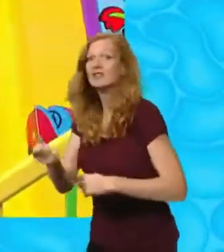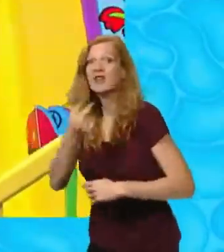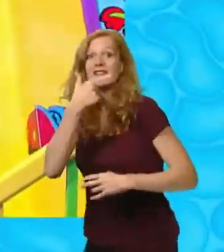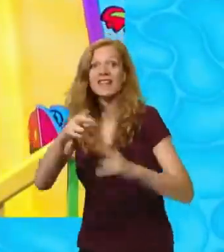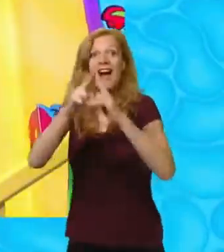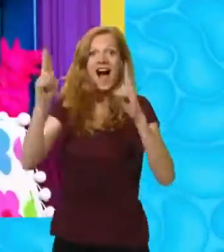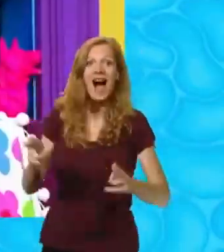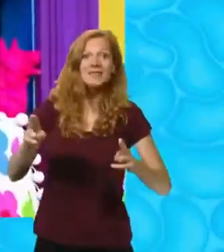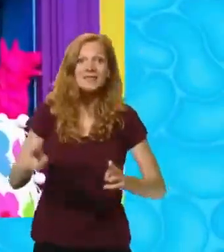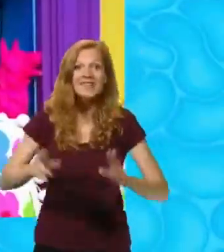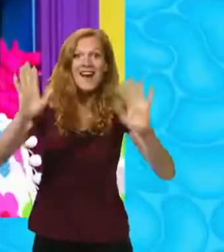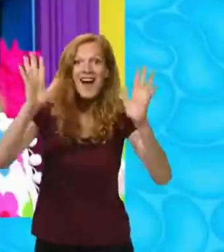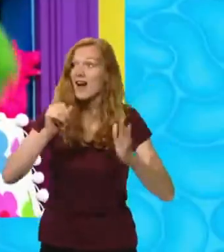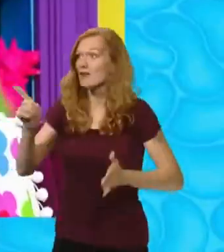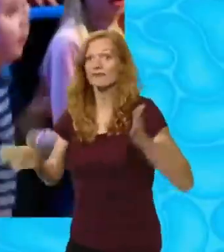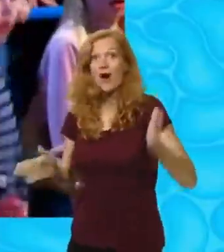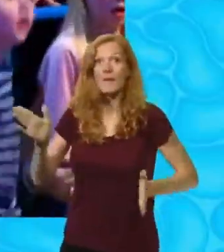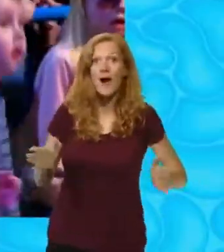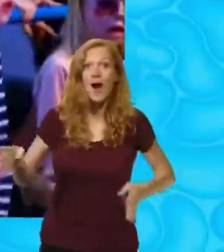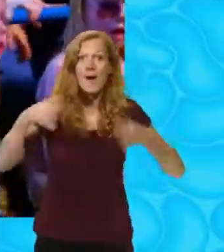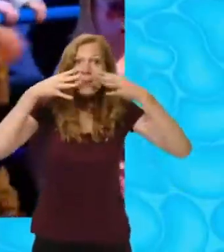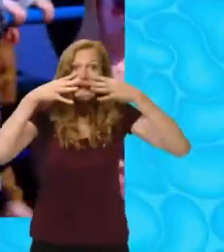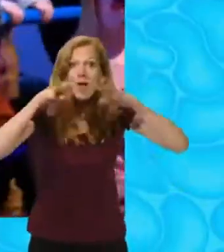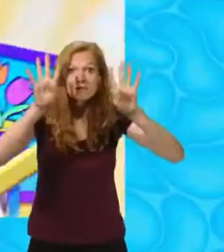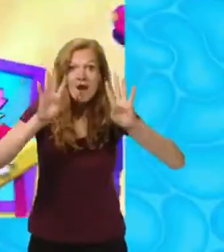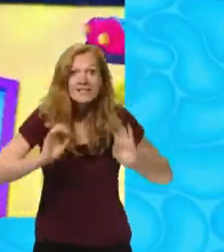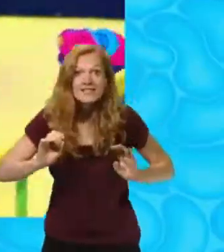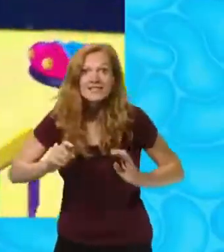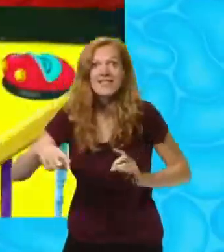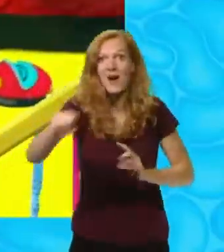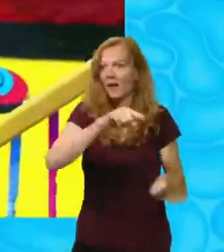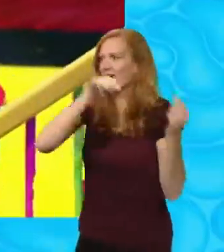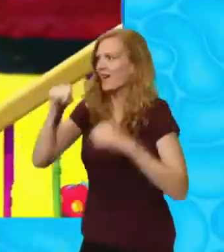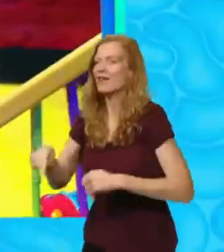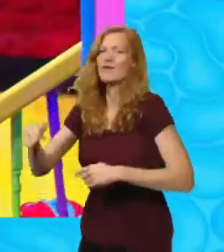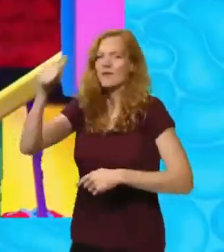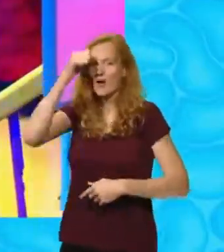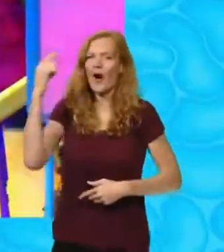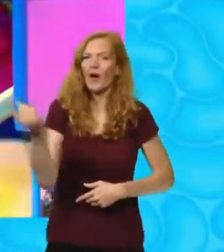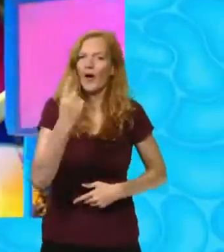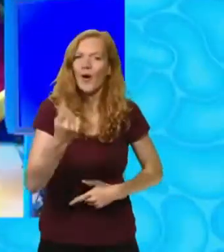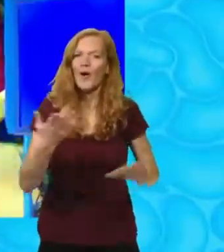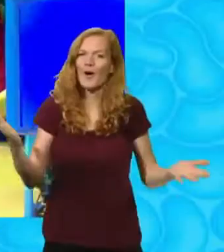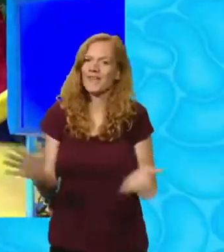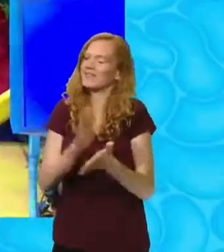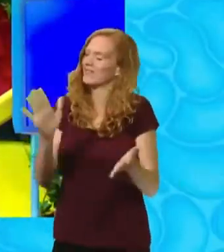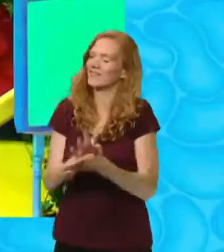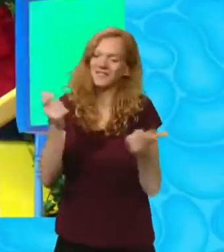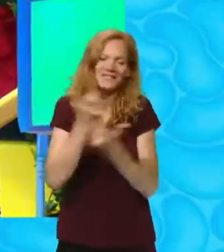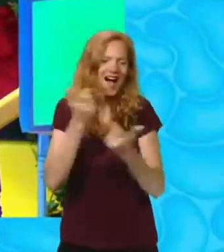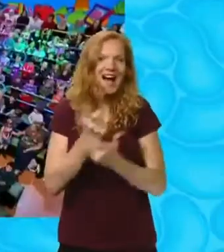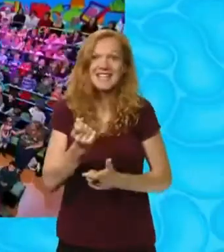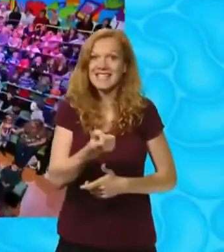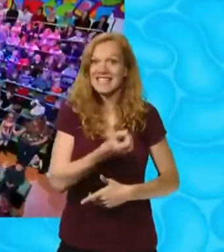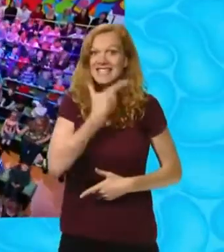there's Robert. And little monster too. And someone else, we think you know who. We party and Sonny has a smile